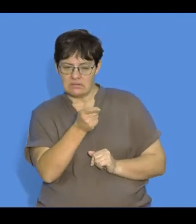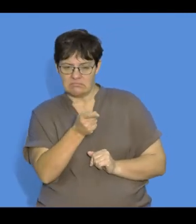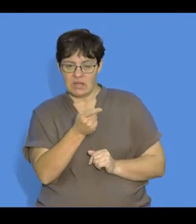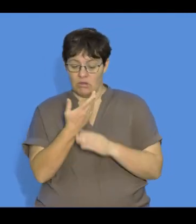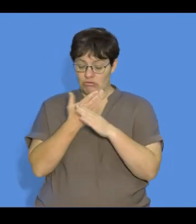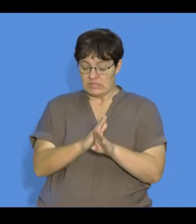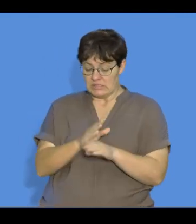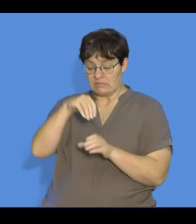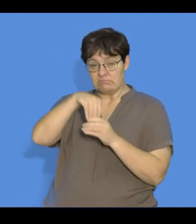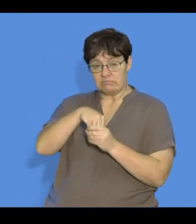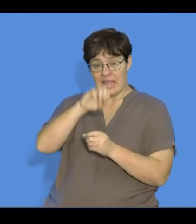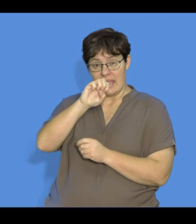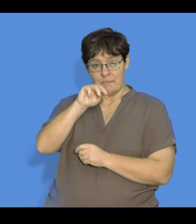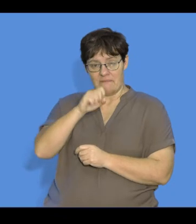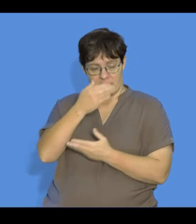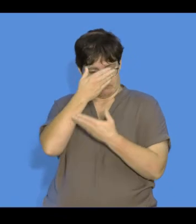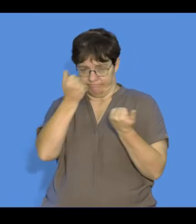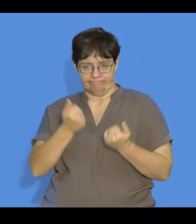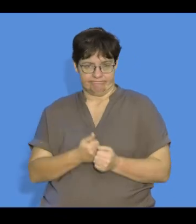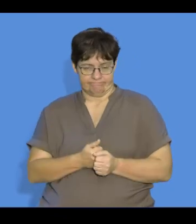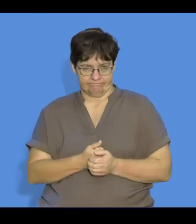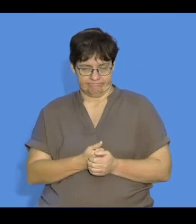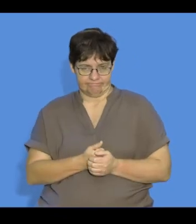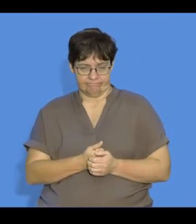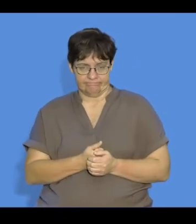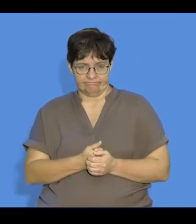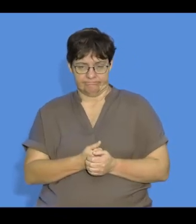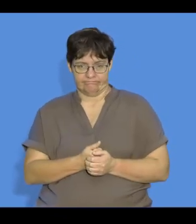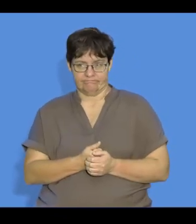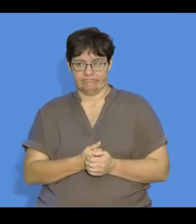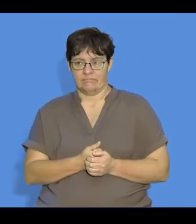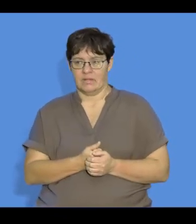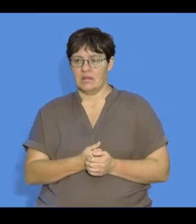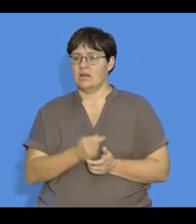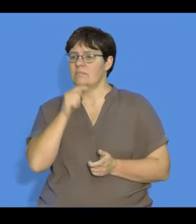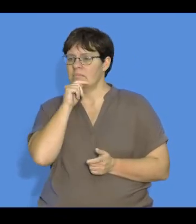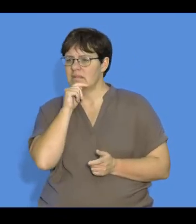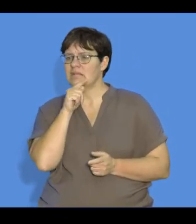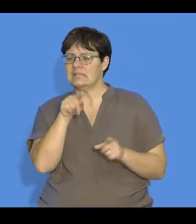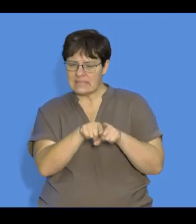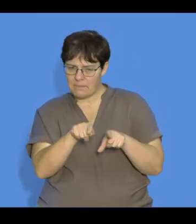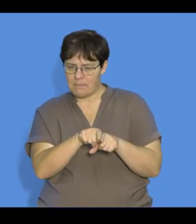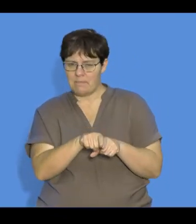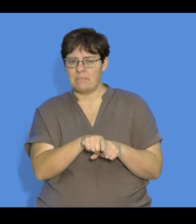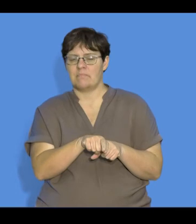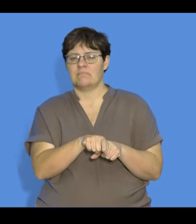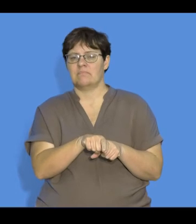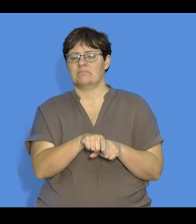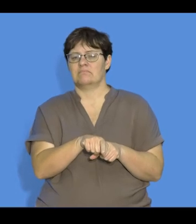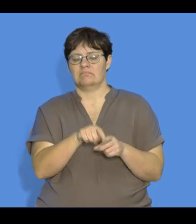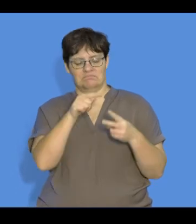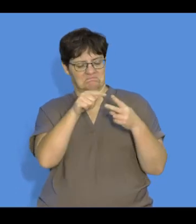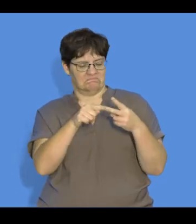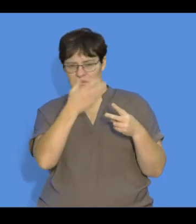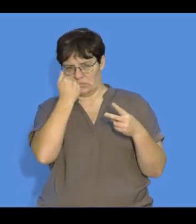unknown EMF and an internal resistance. So what is not known in this scenario is